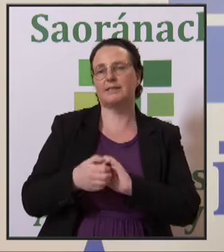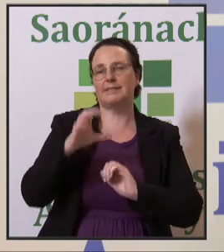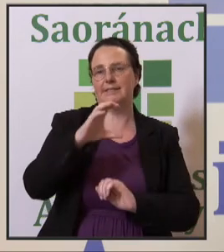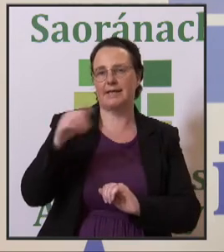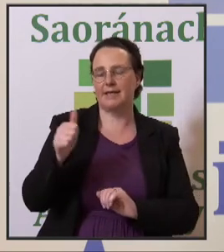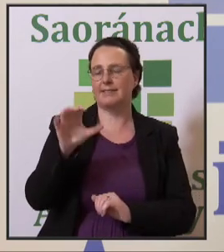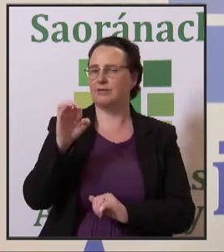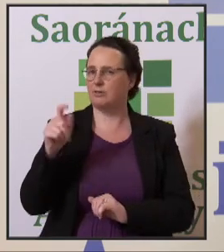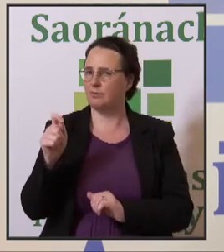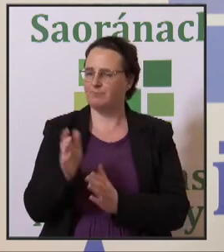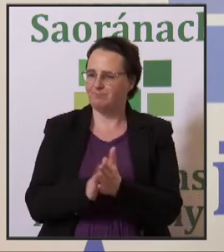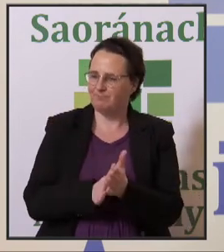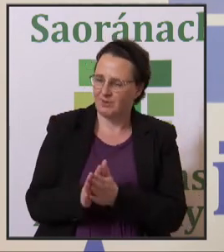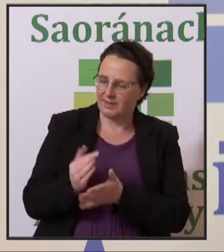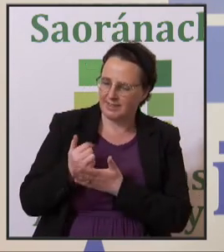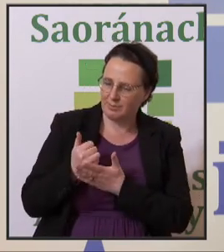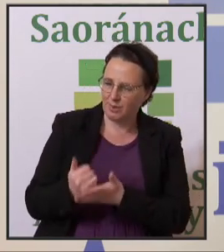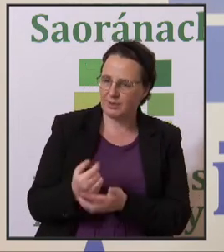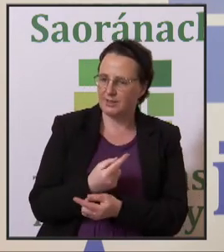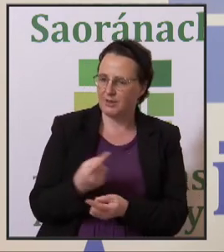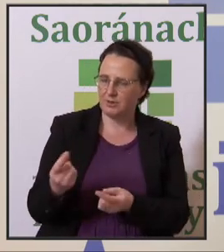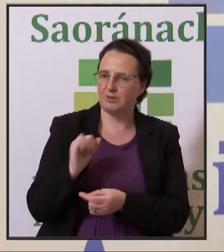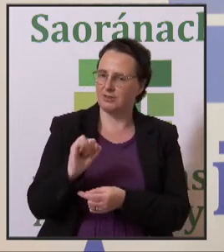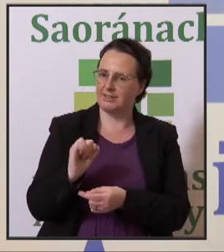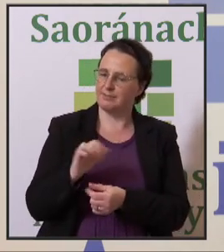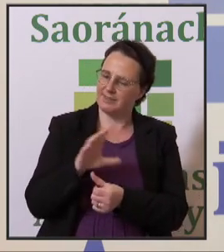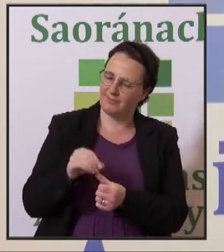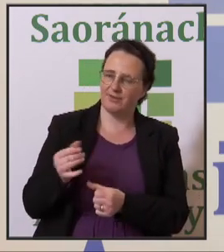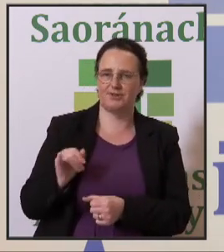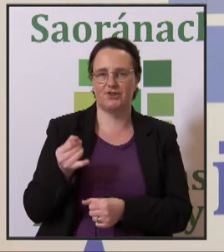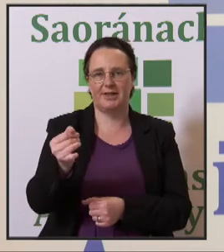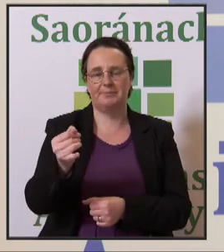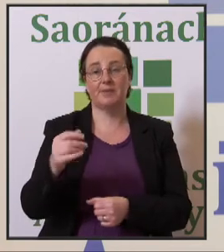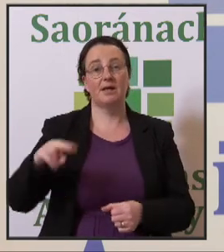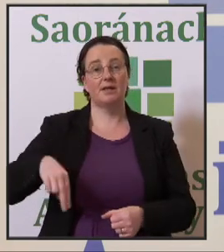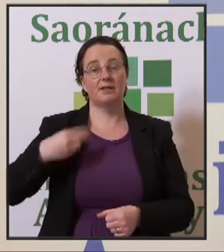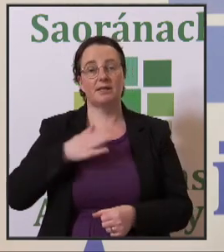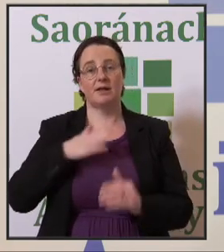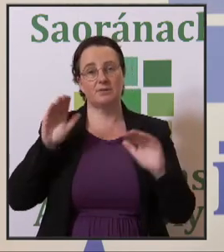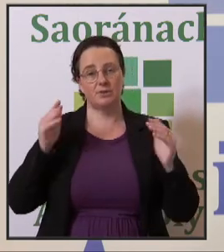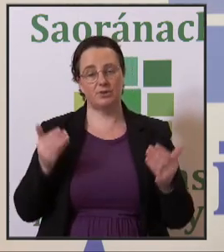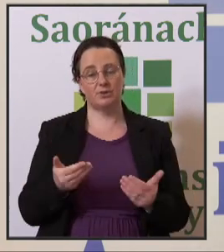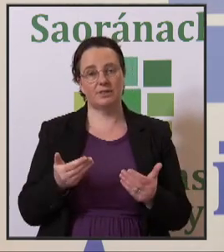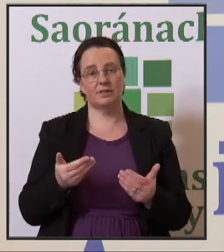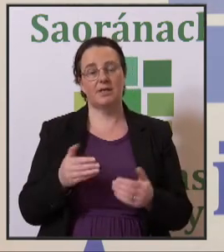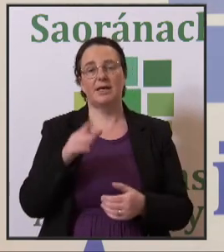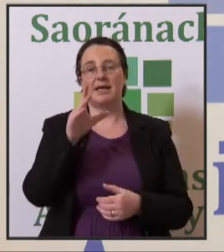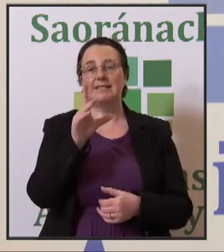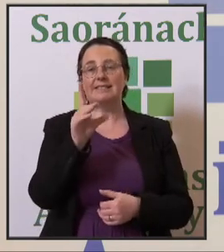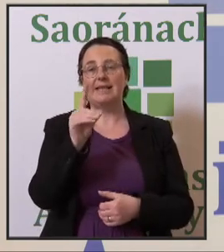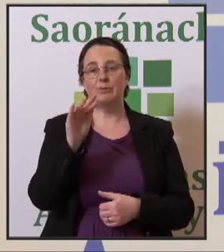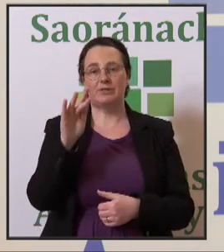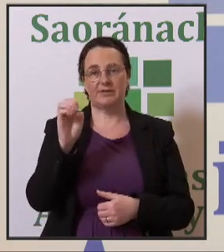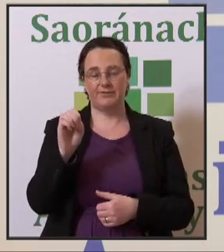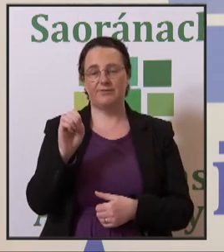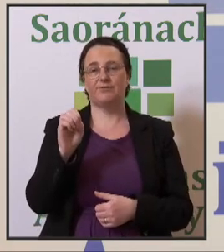very much look forward to supporting you on this particular journey. And now can I introduce our deliberative democracy specialist